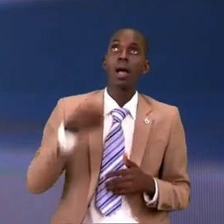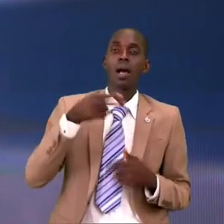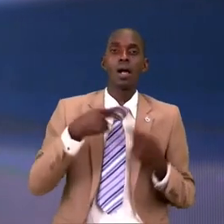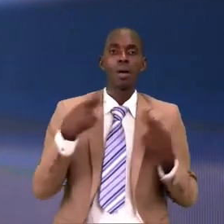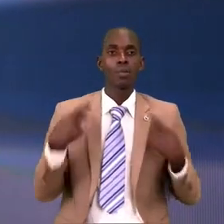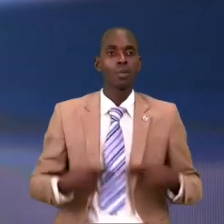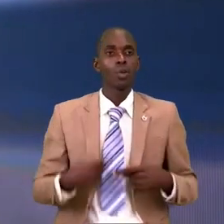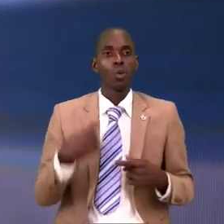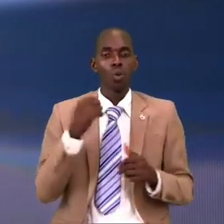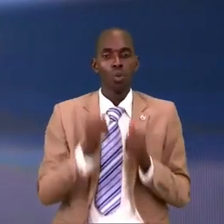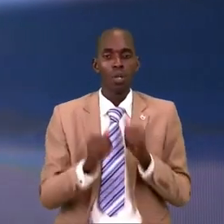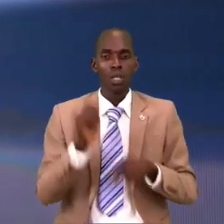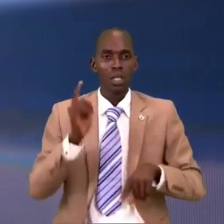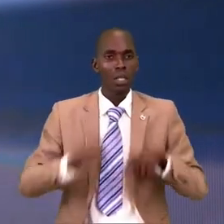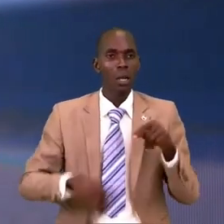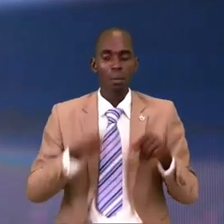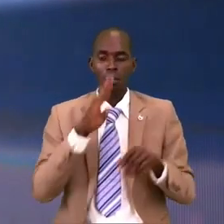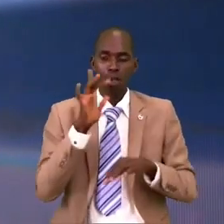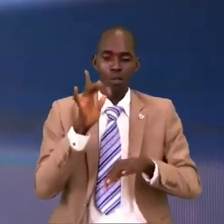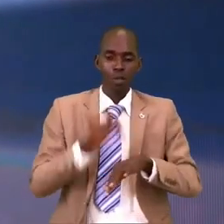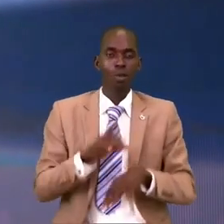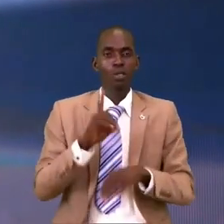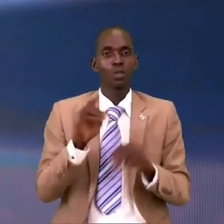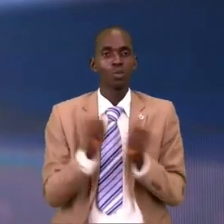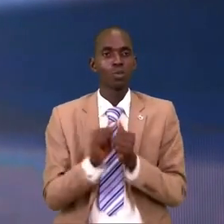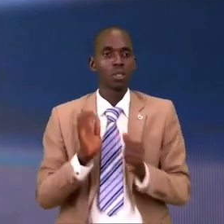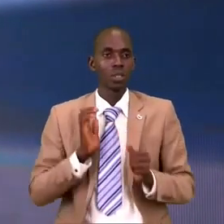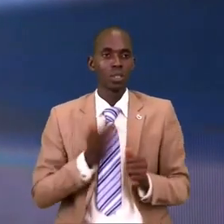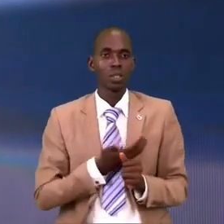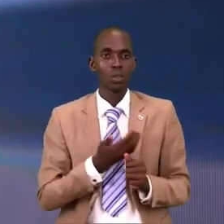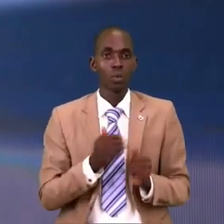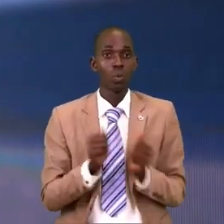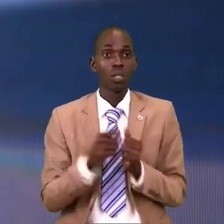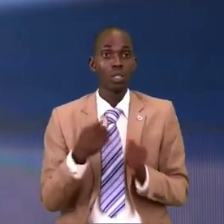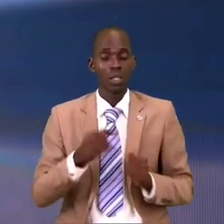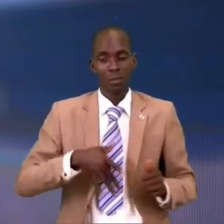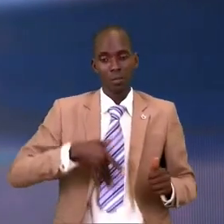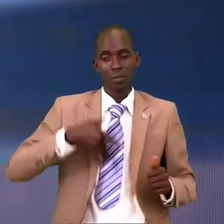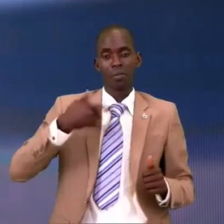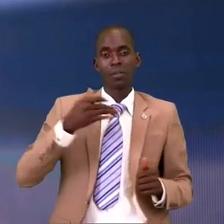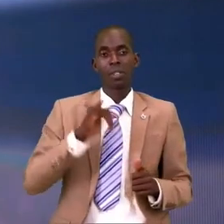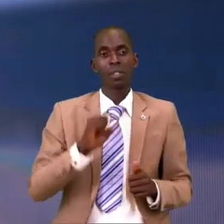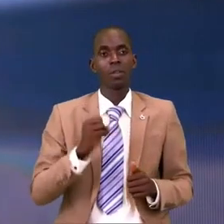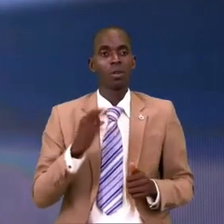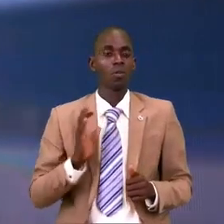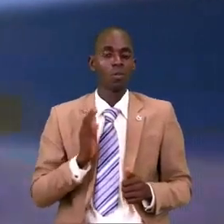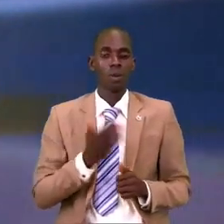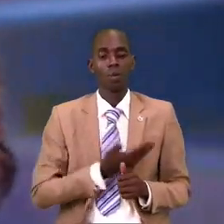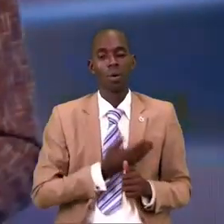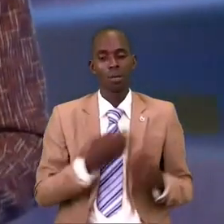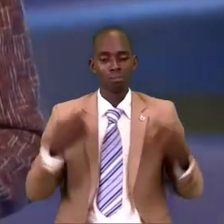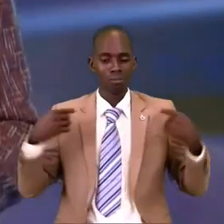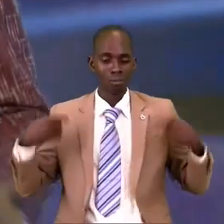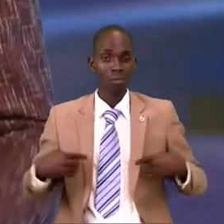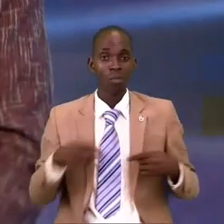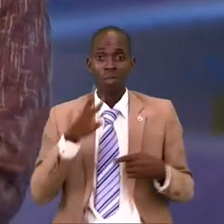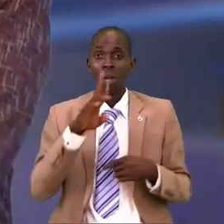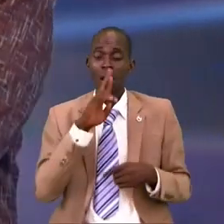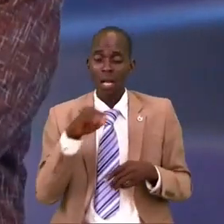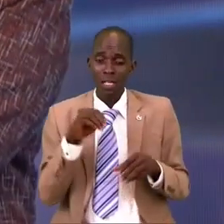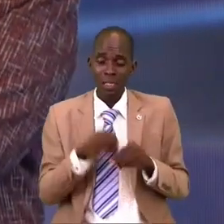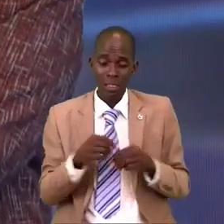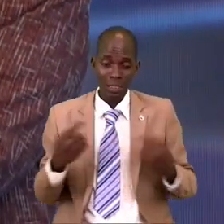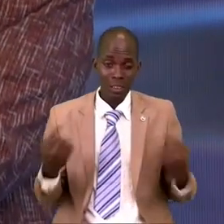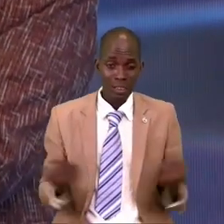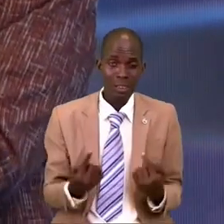in sin is touched. That you are sorrowful in your sin is touched. That the